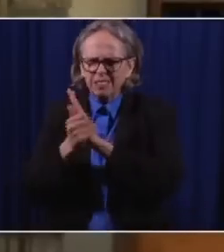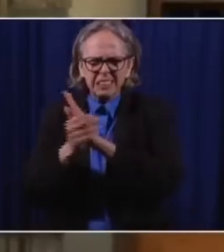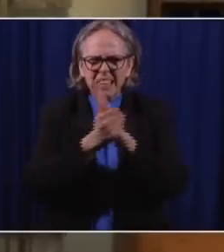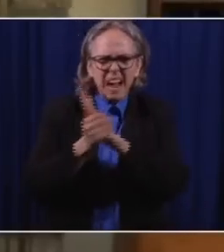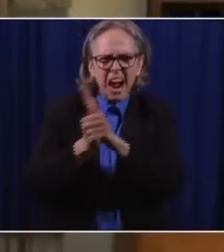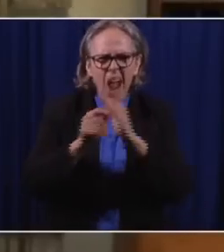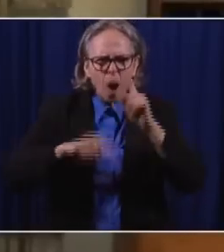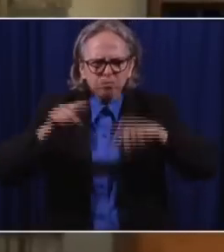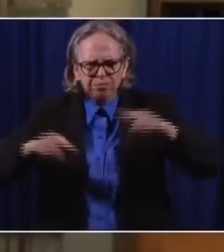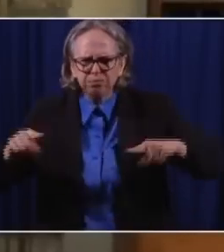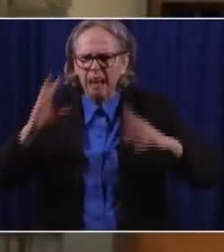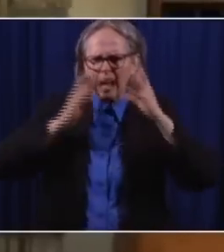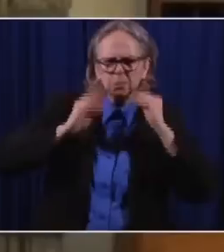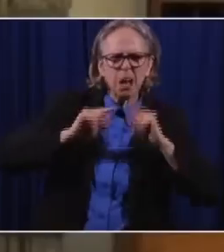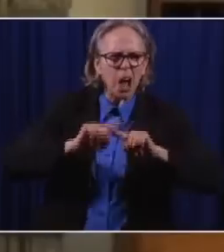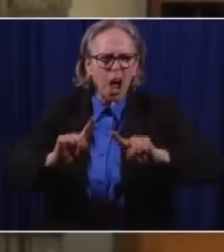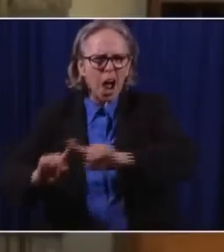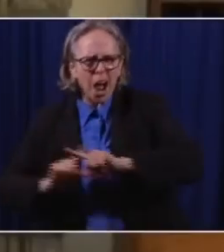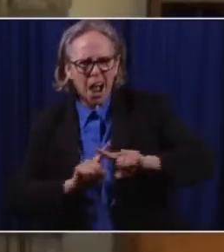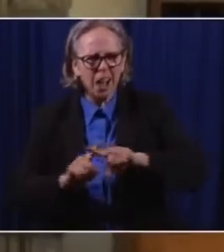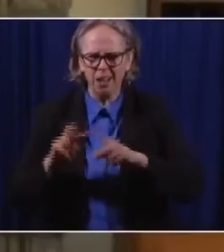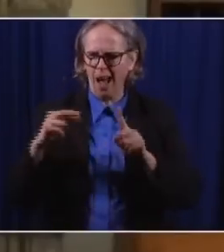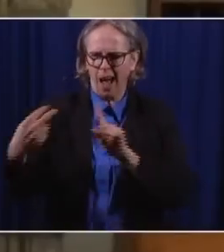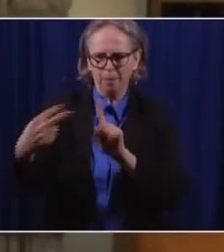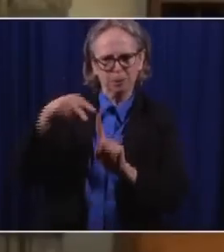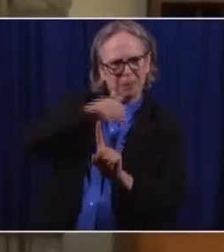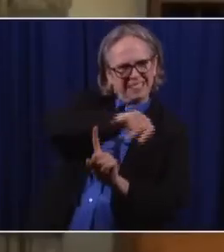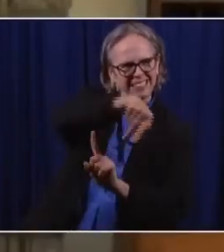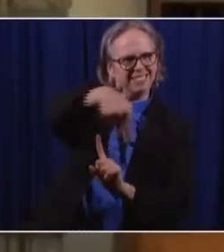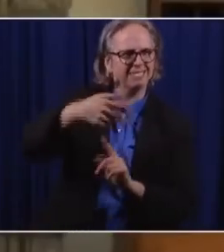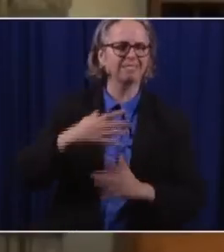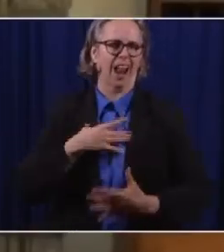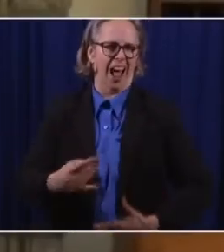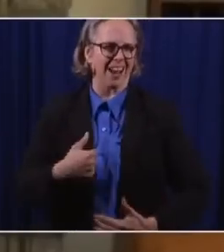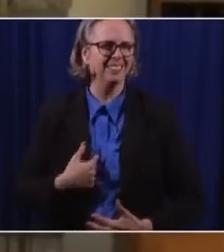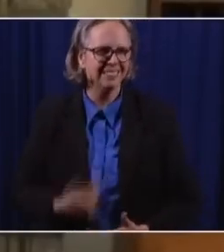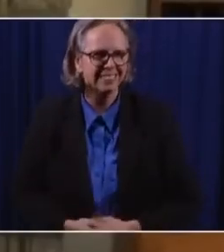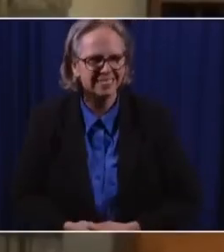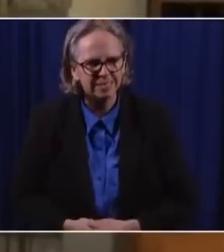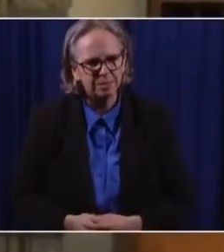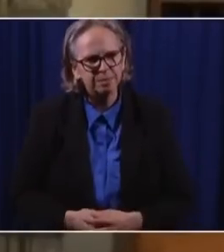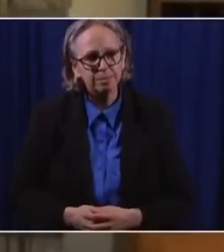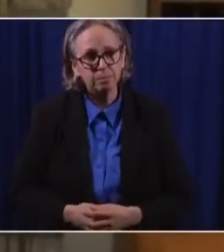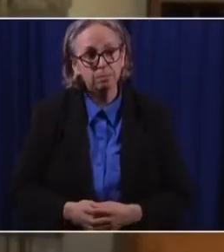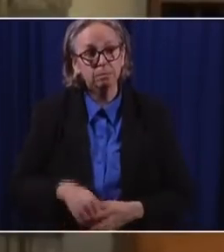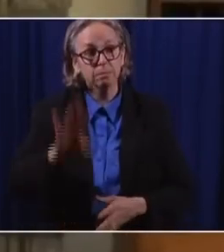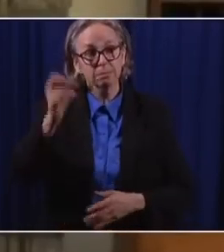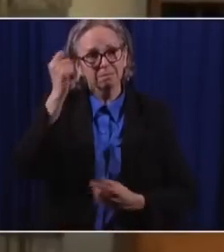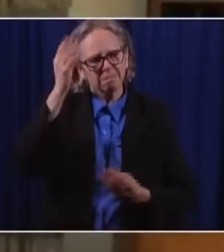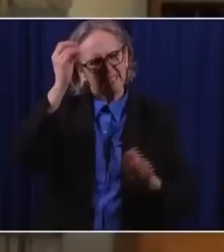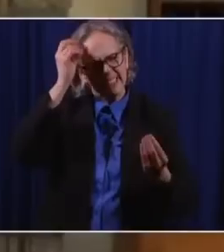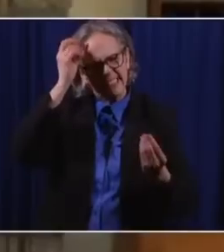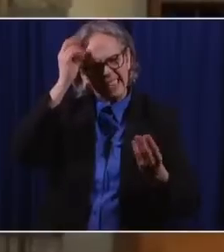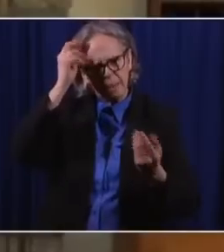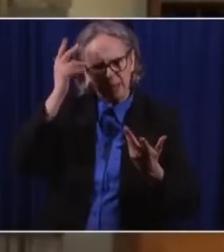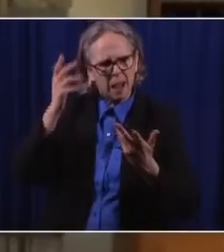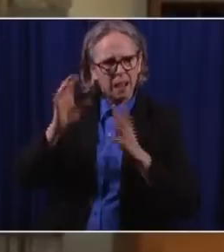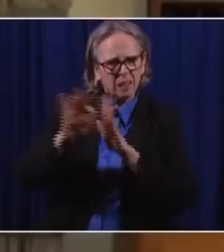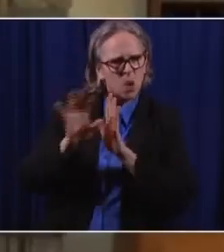been careful in regard to who we selected for this job, these two